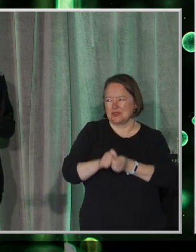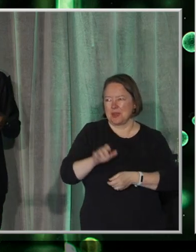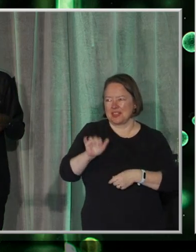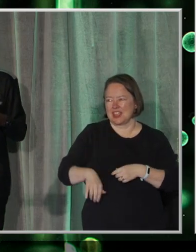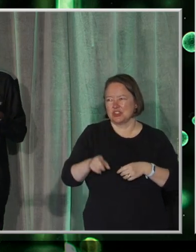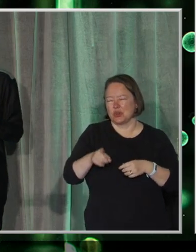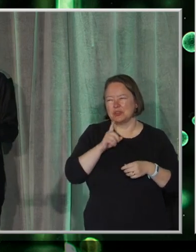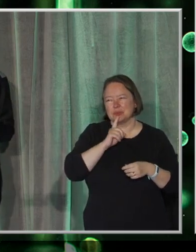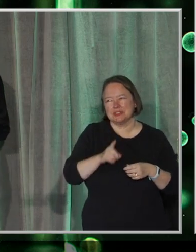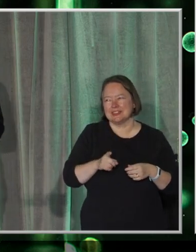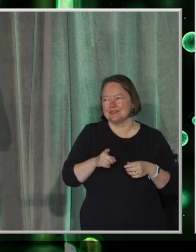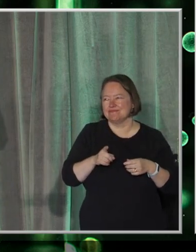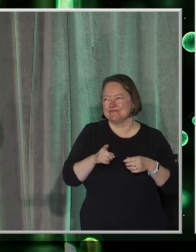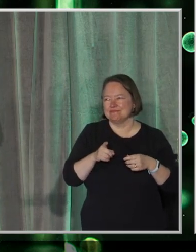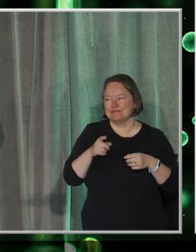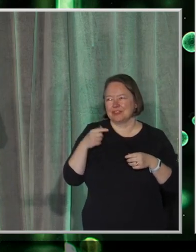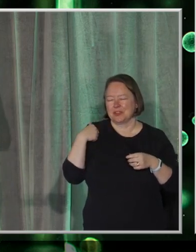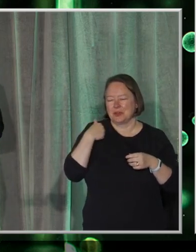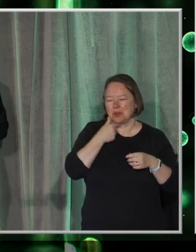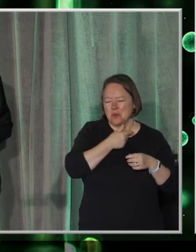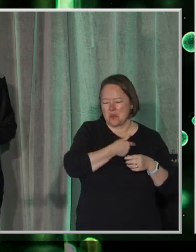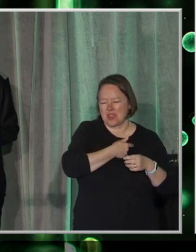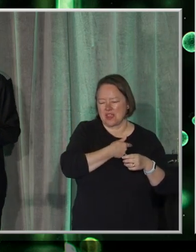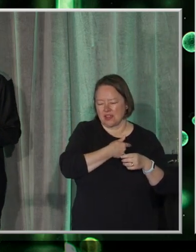So it is given rise to